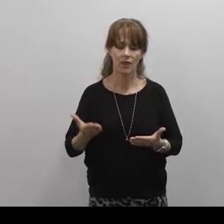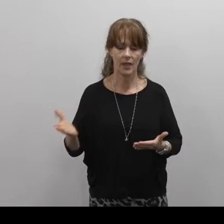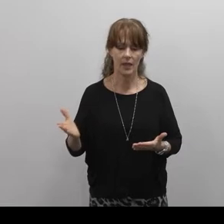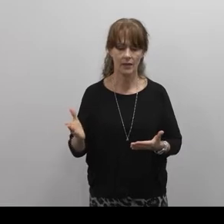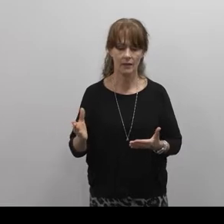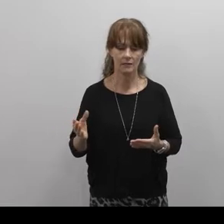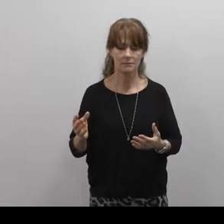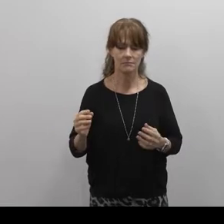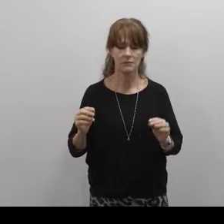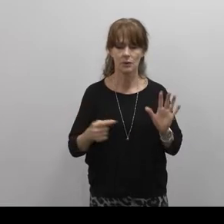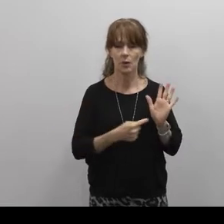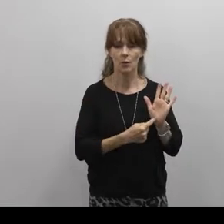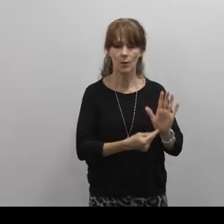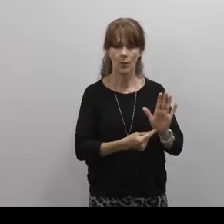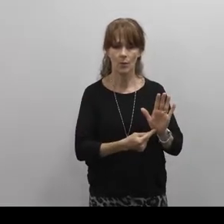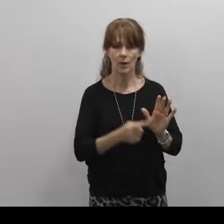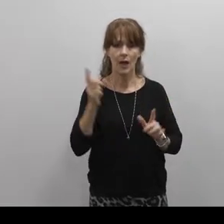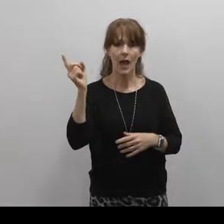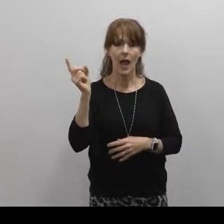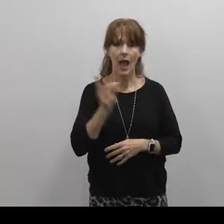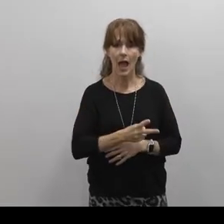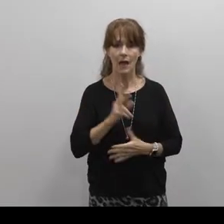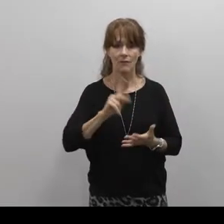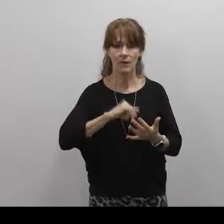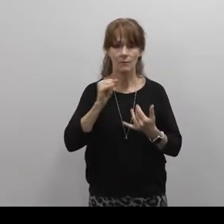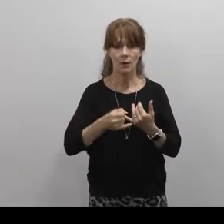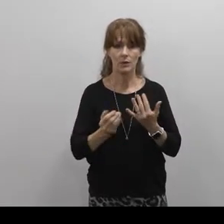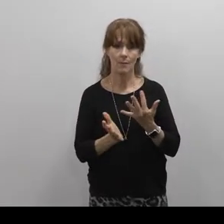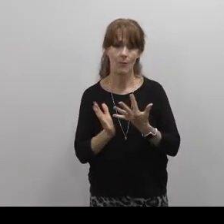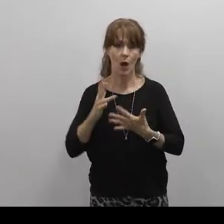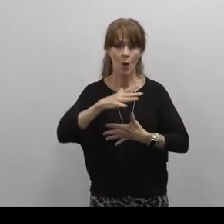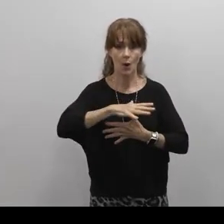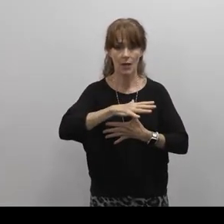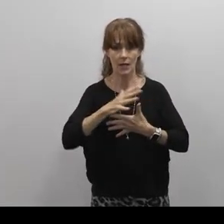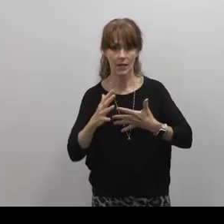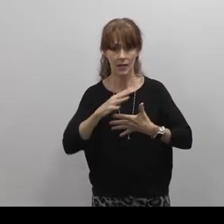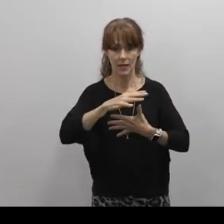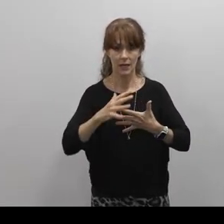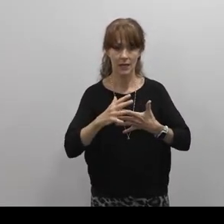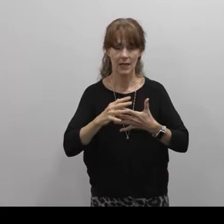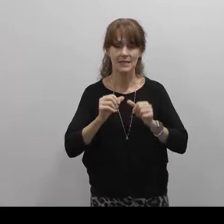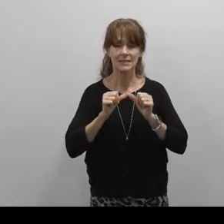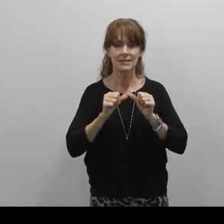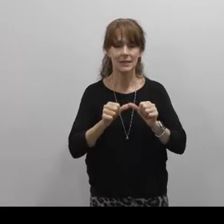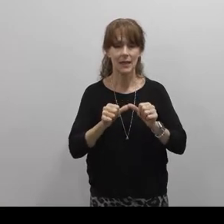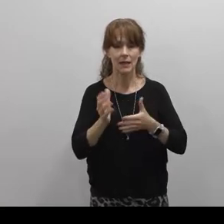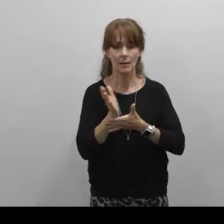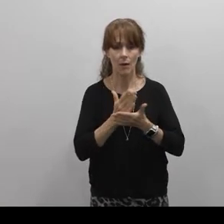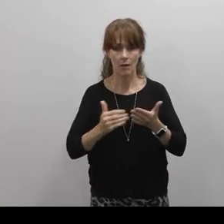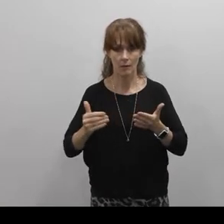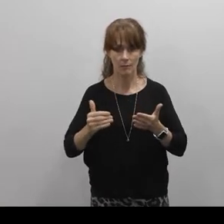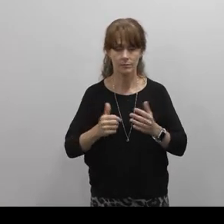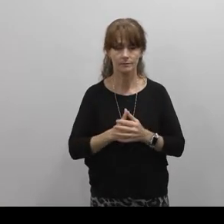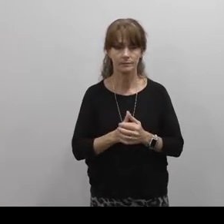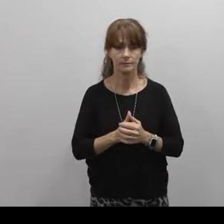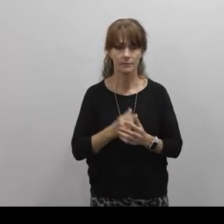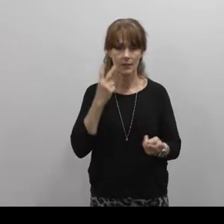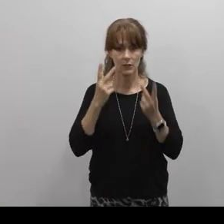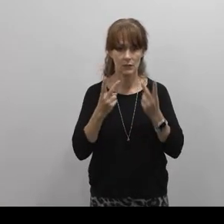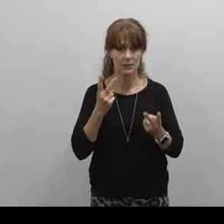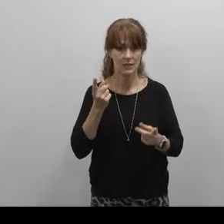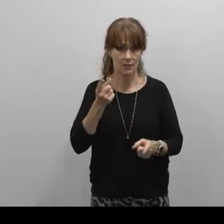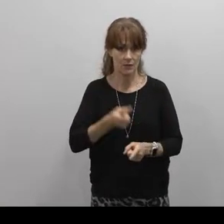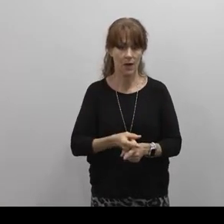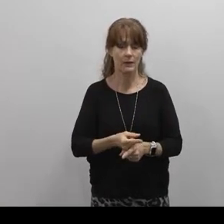highlighted the fact that there's at least half of these project priority sections that include a sustainability component, and I think you see it, right?